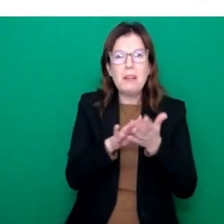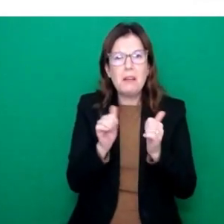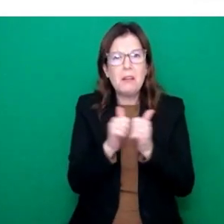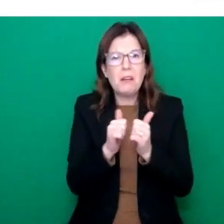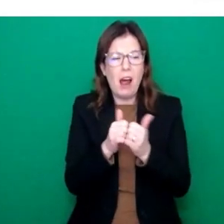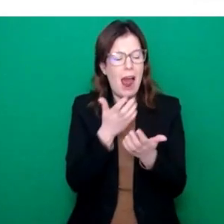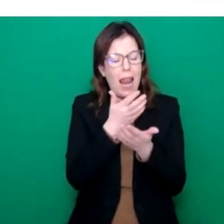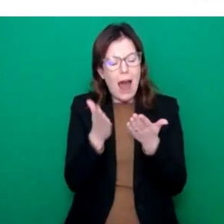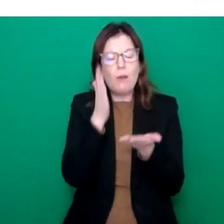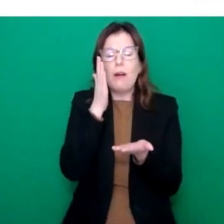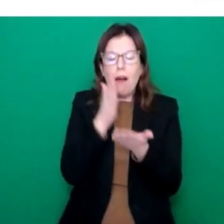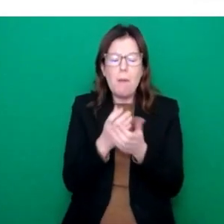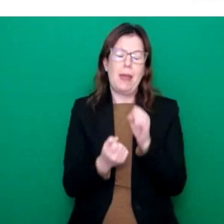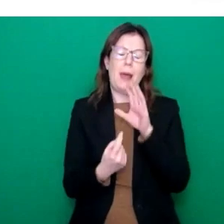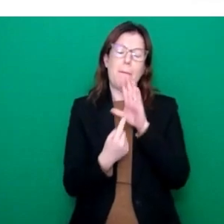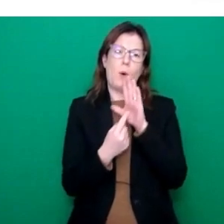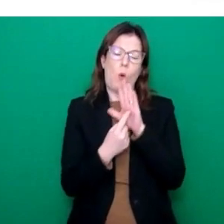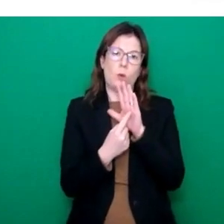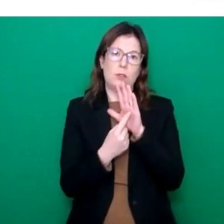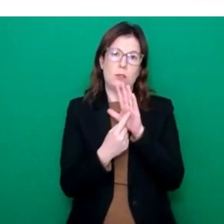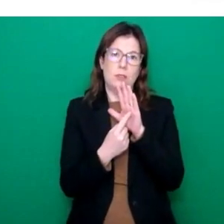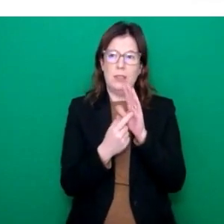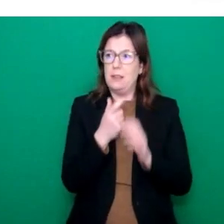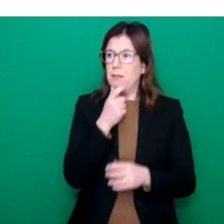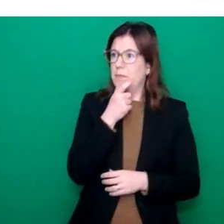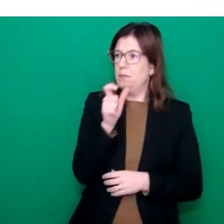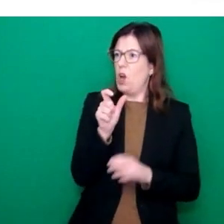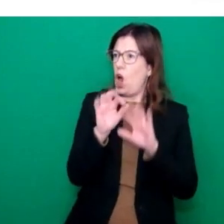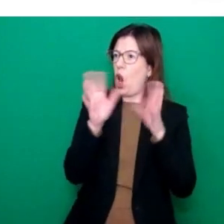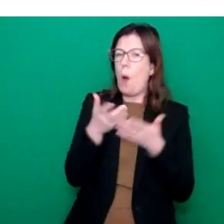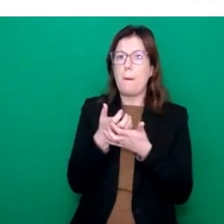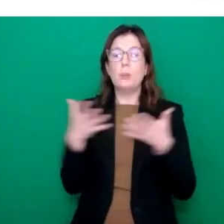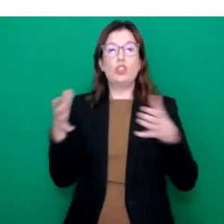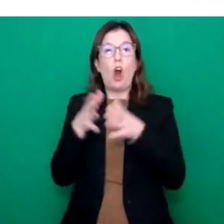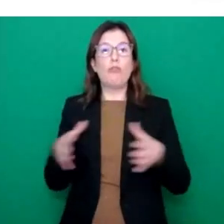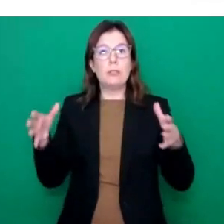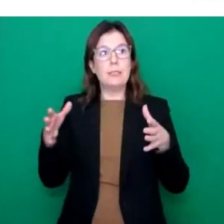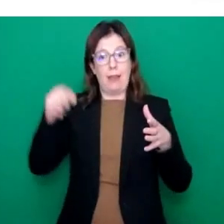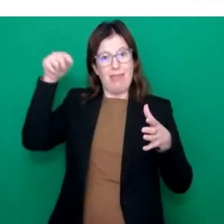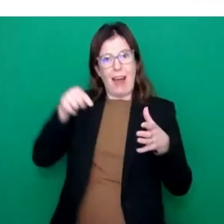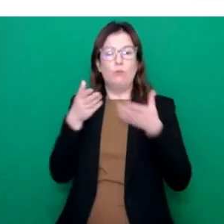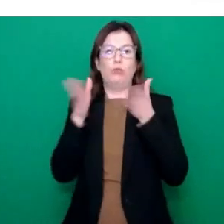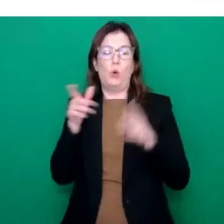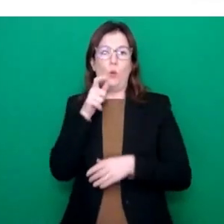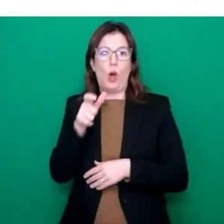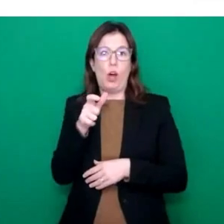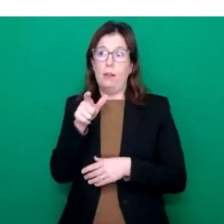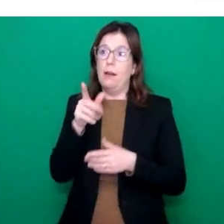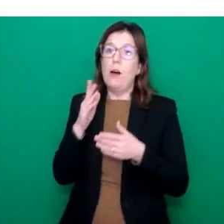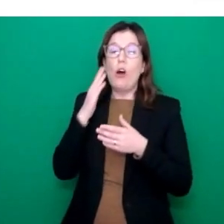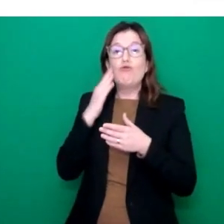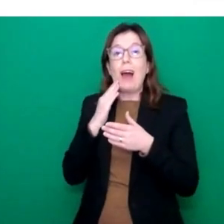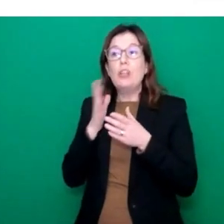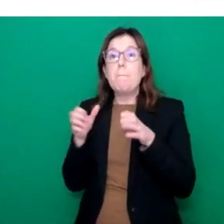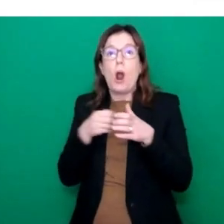a role in positionality. Although use of the term people of the global majority is now used speaking broadly across different racially minoritized